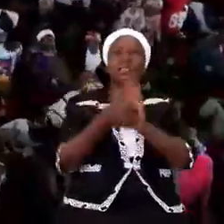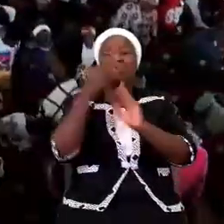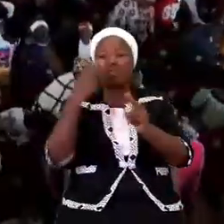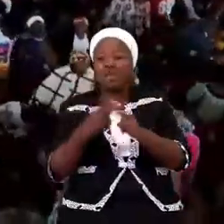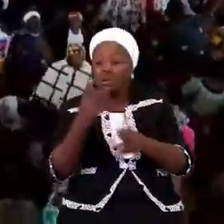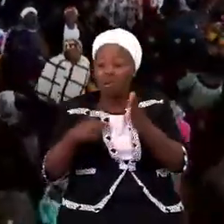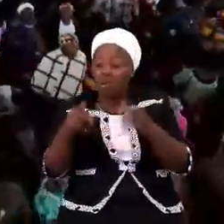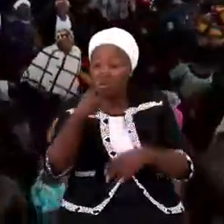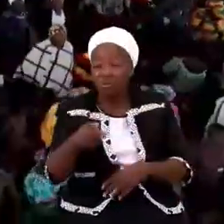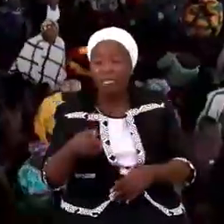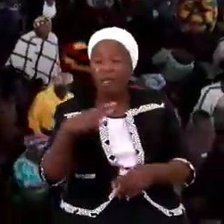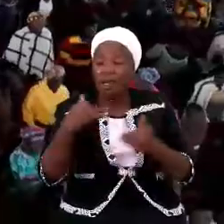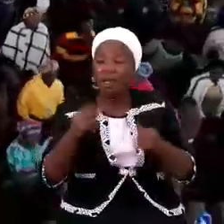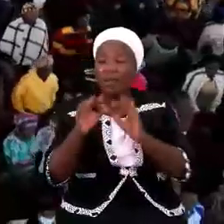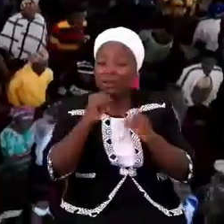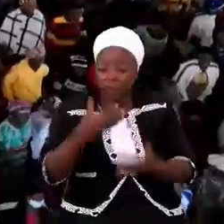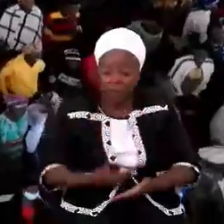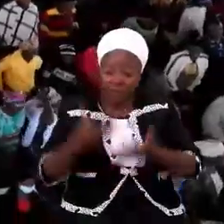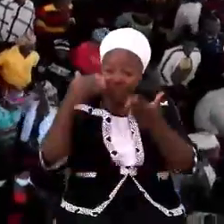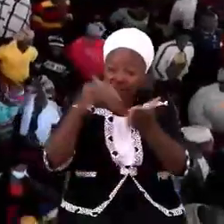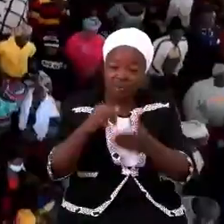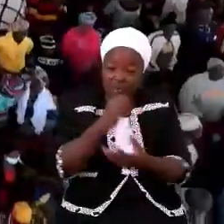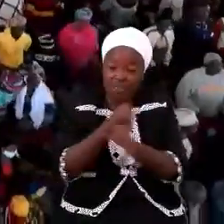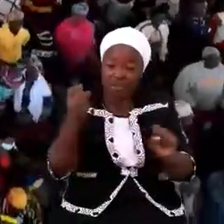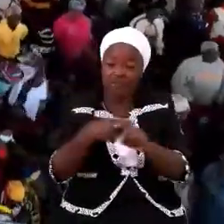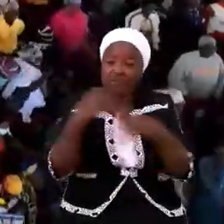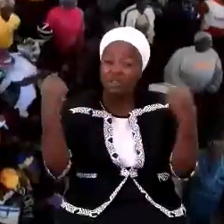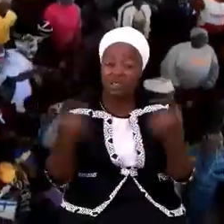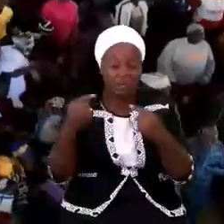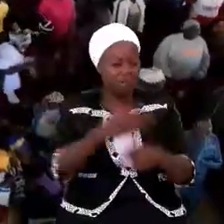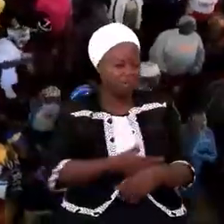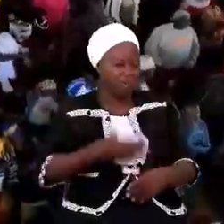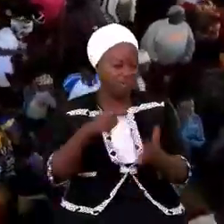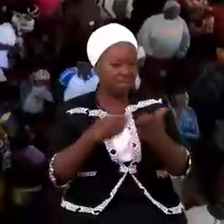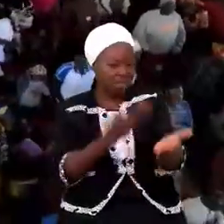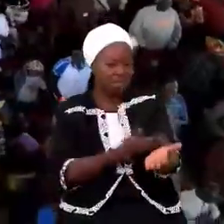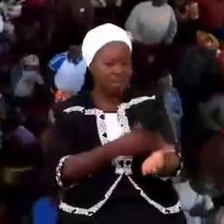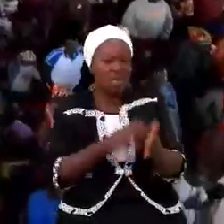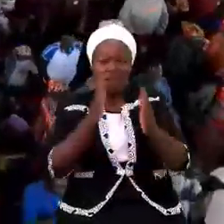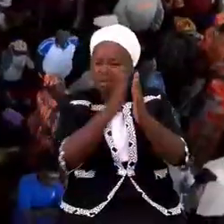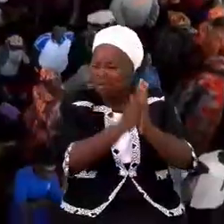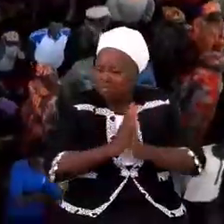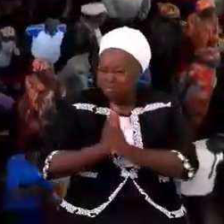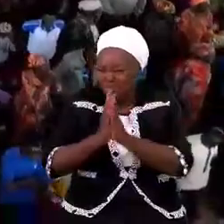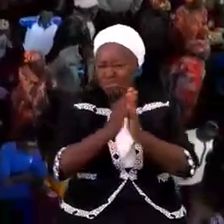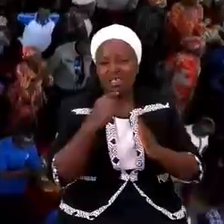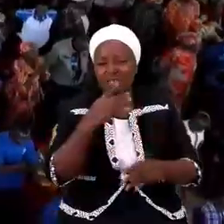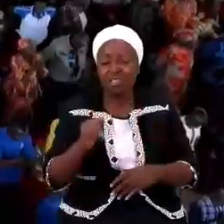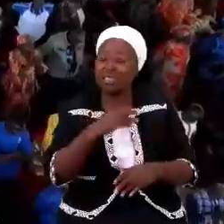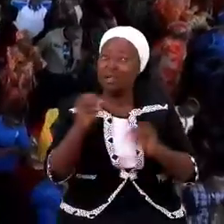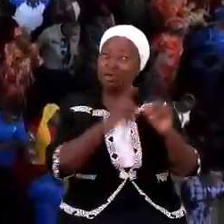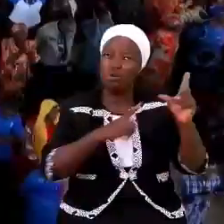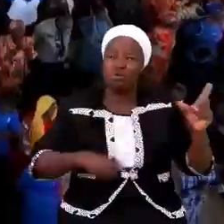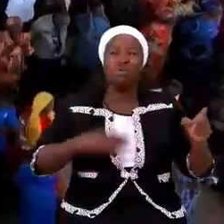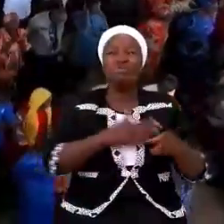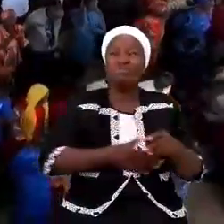heart. Convert my spirit. Help me, Lord, to be a real child of God. Saved. Born again.